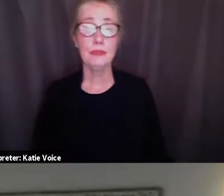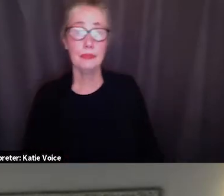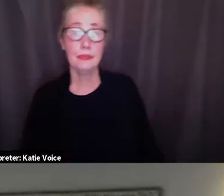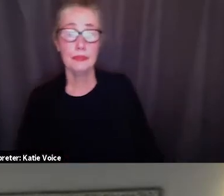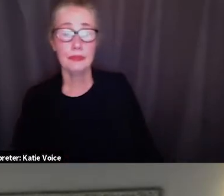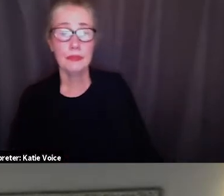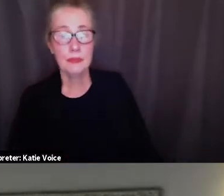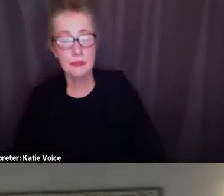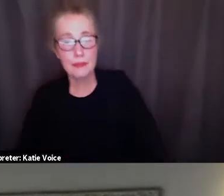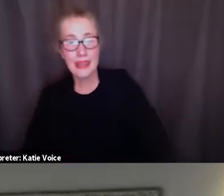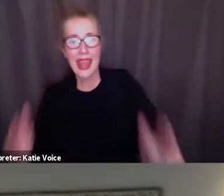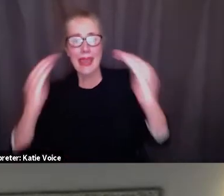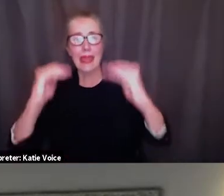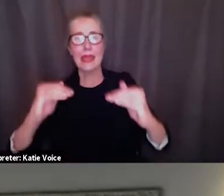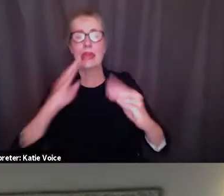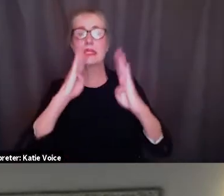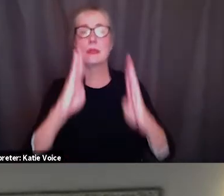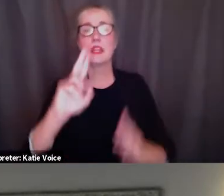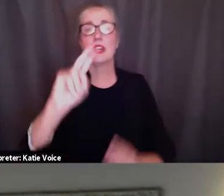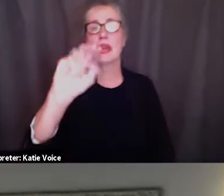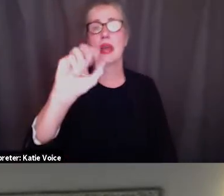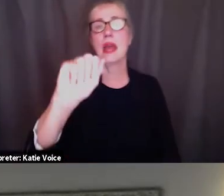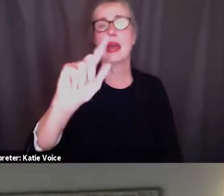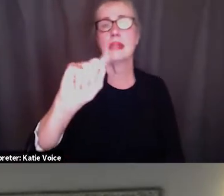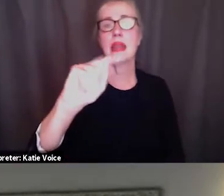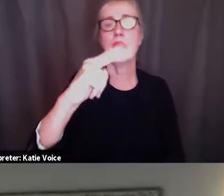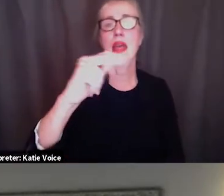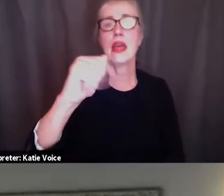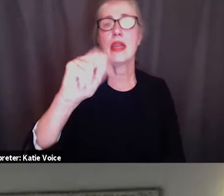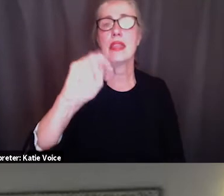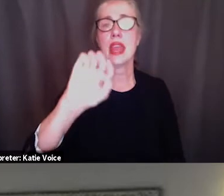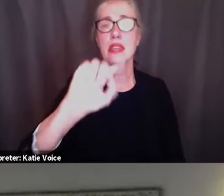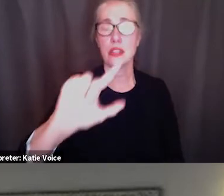Our next speaker is Nathaniel Thompson.